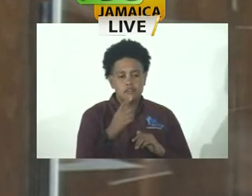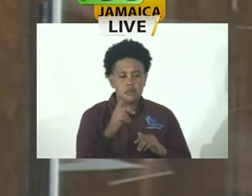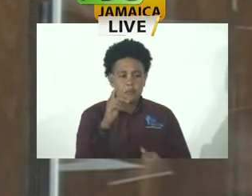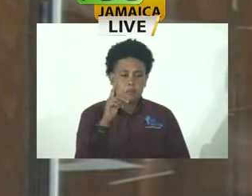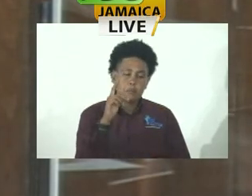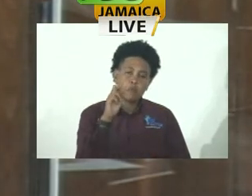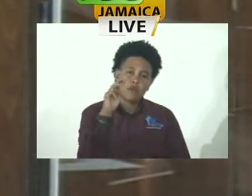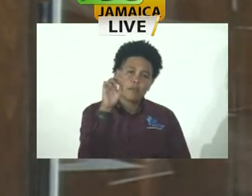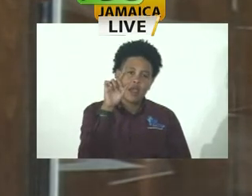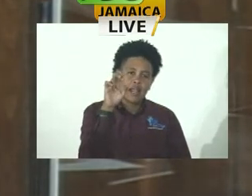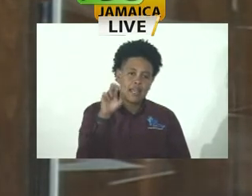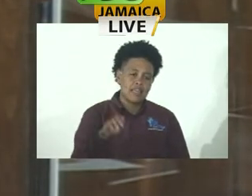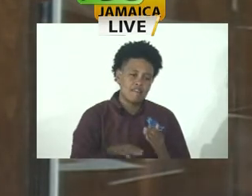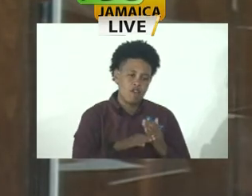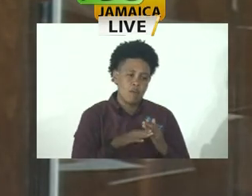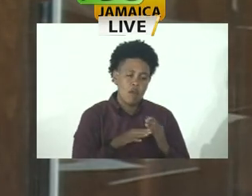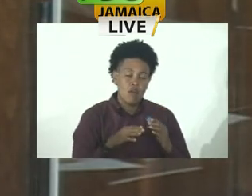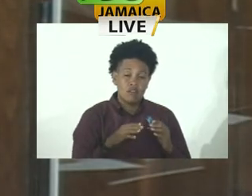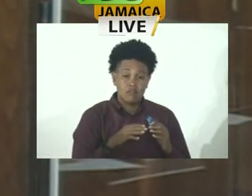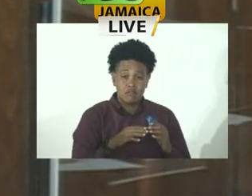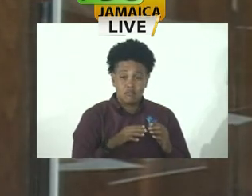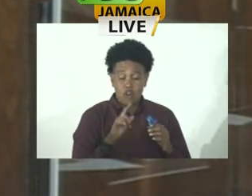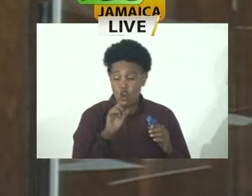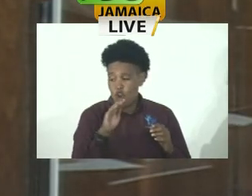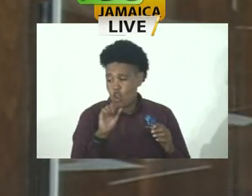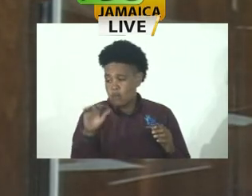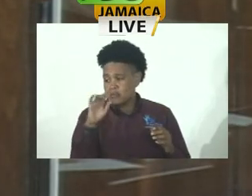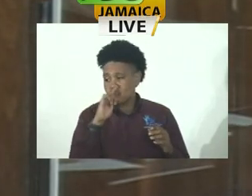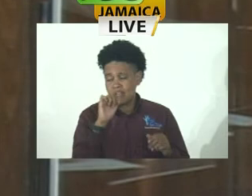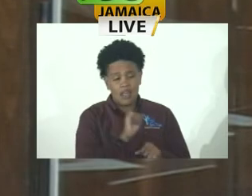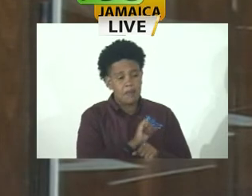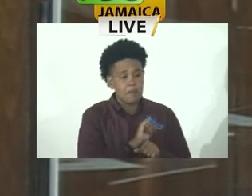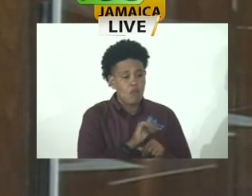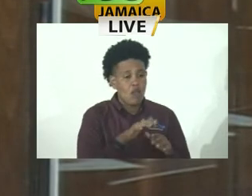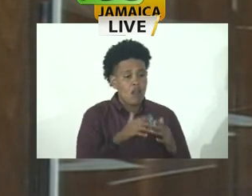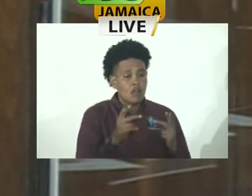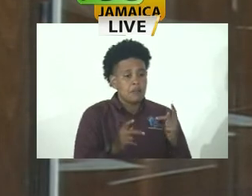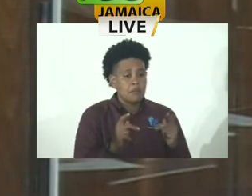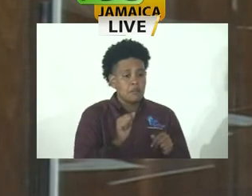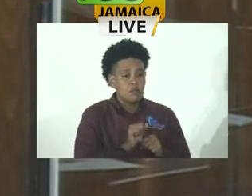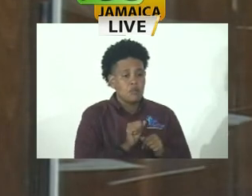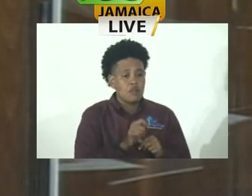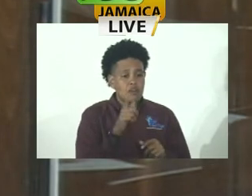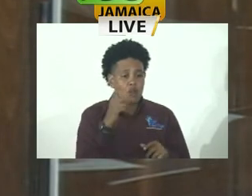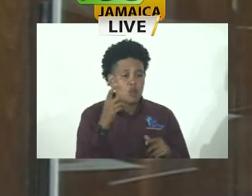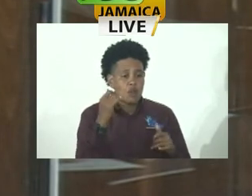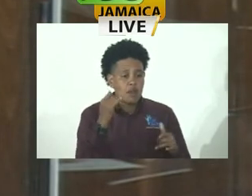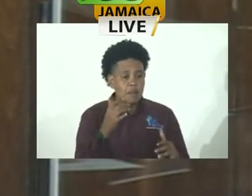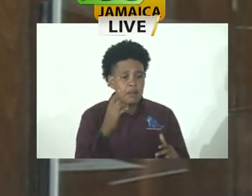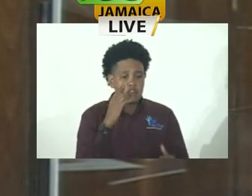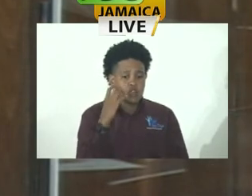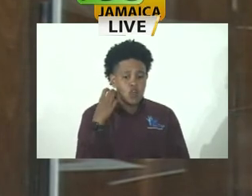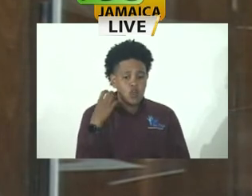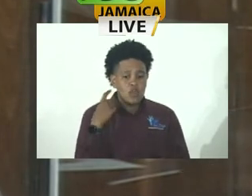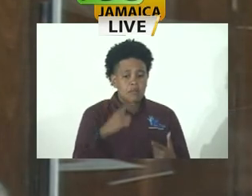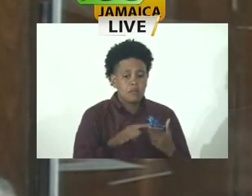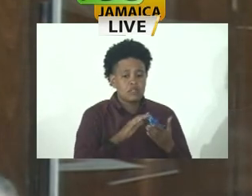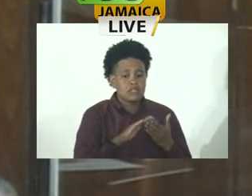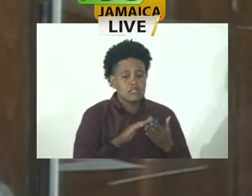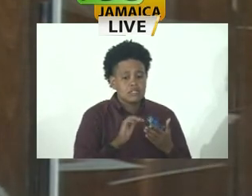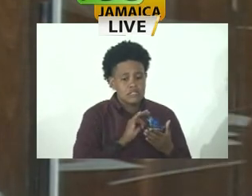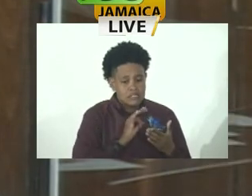premier league football clubs employ quite a lot of people not just players and coaches but ancillary